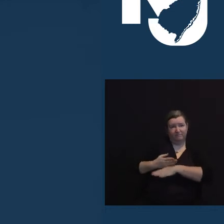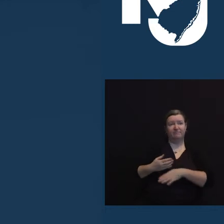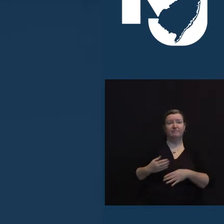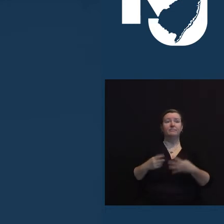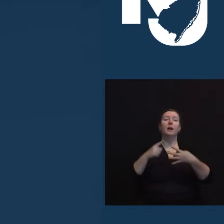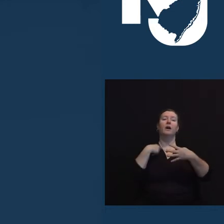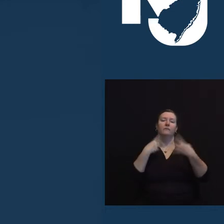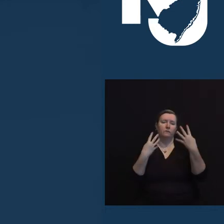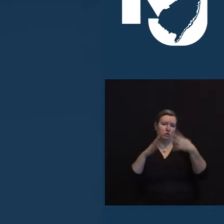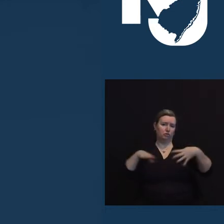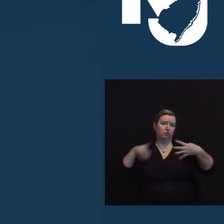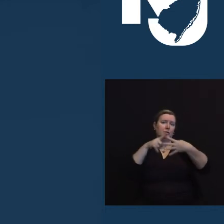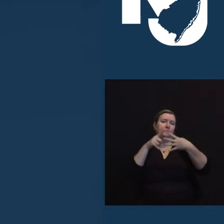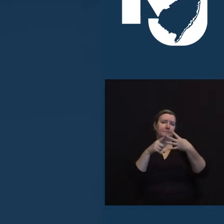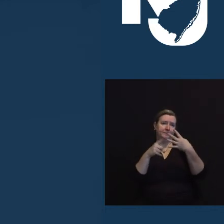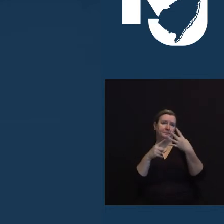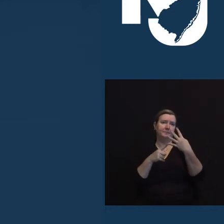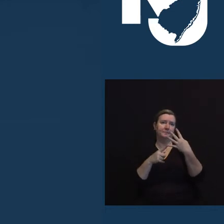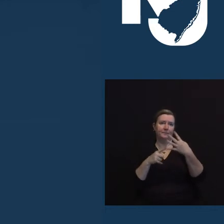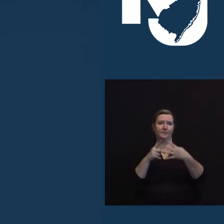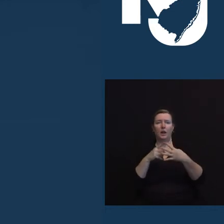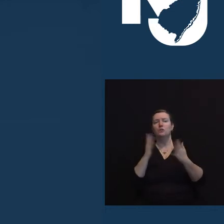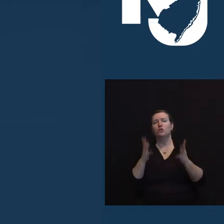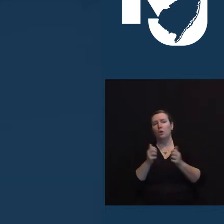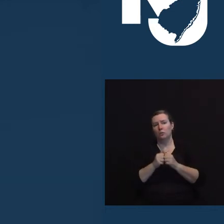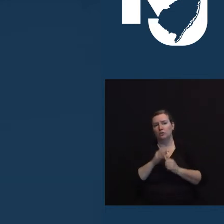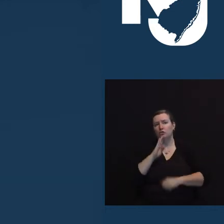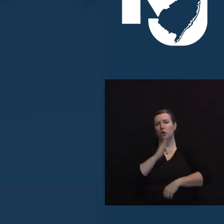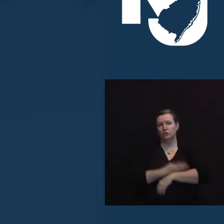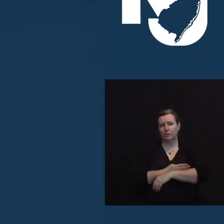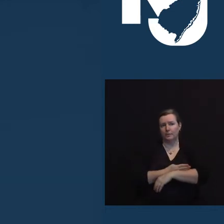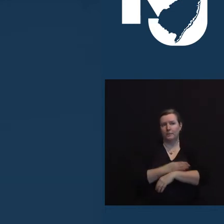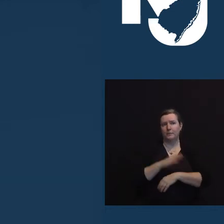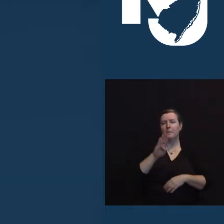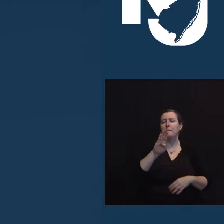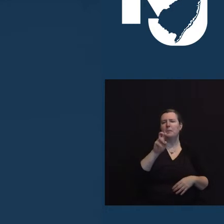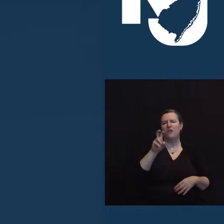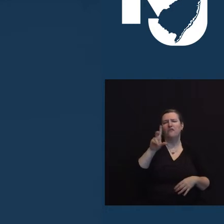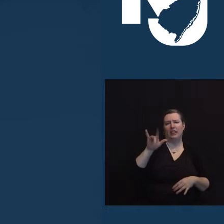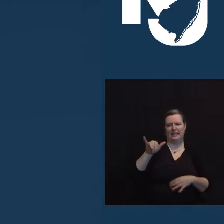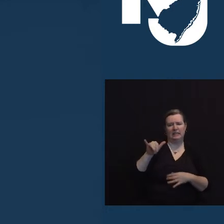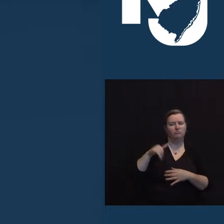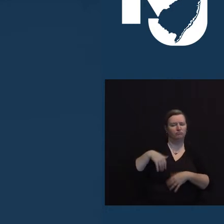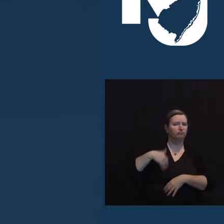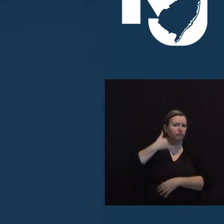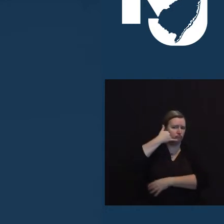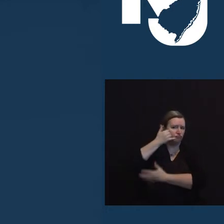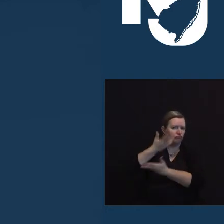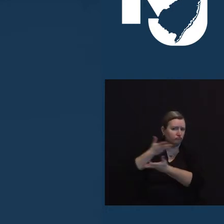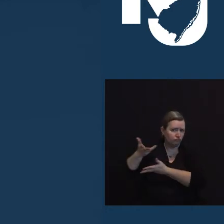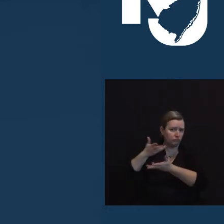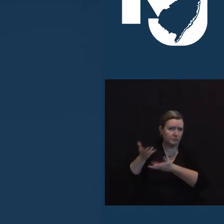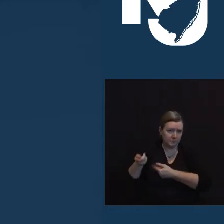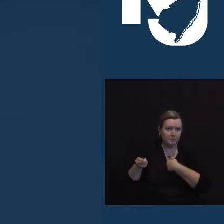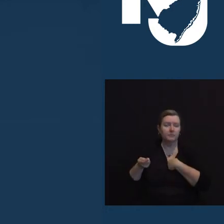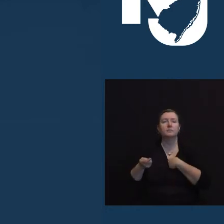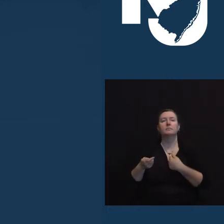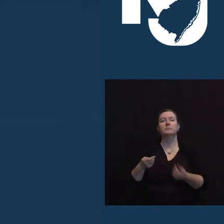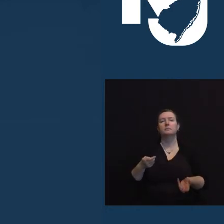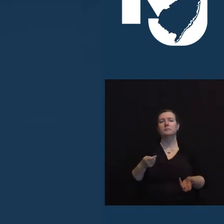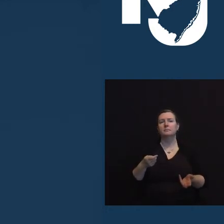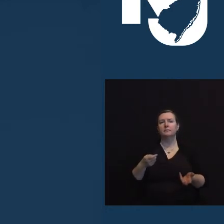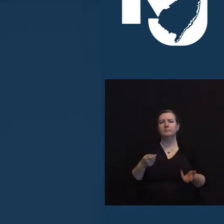speaking with Beverly, on Monday, and she lives in Ocean Township. And they blessed their parents